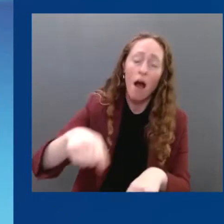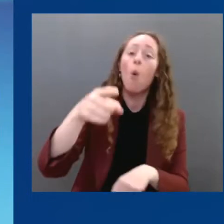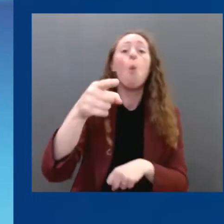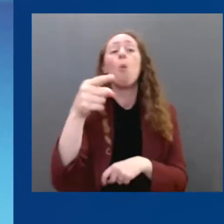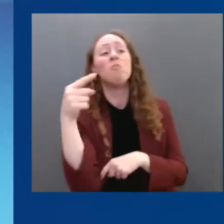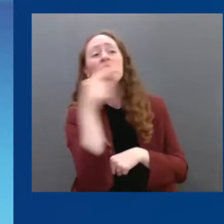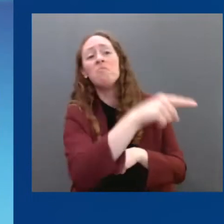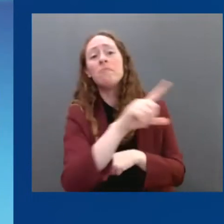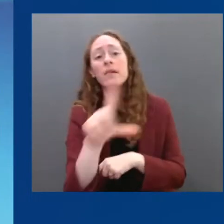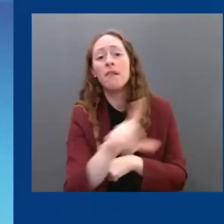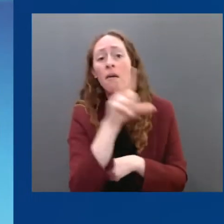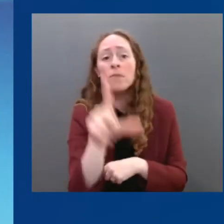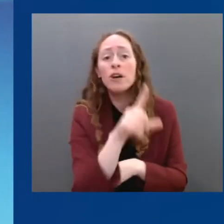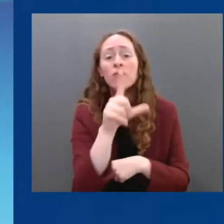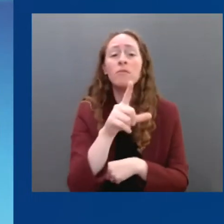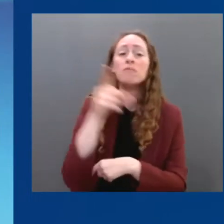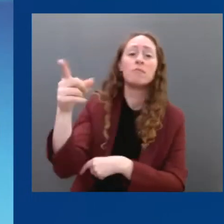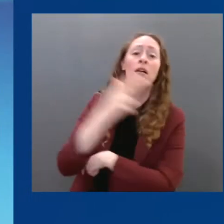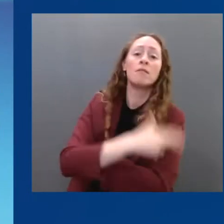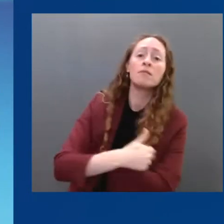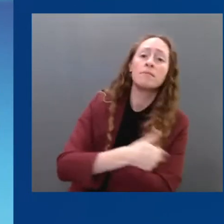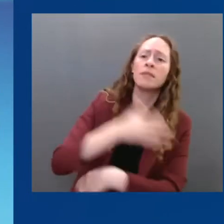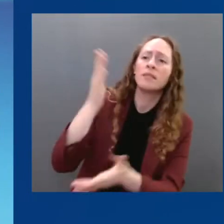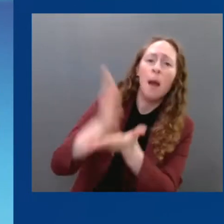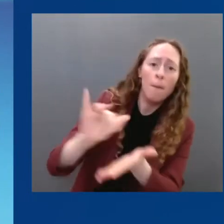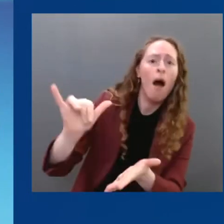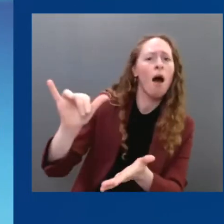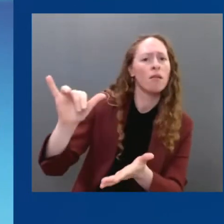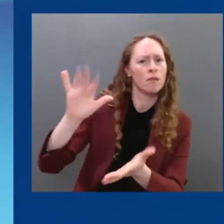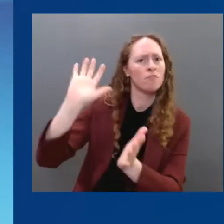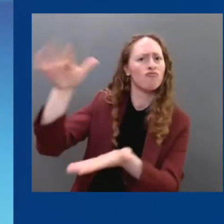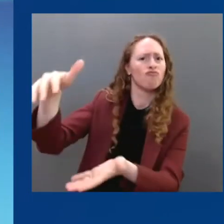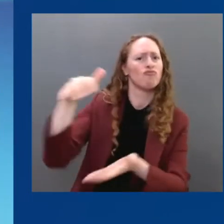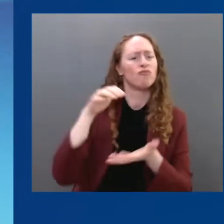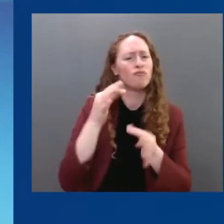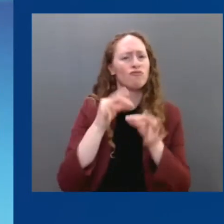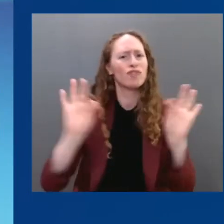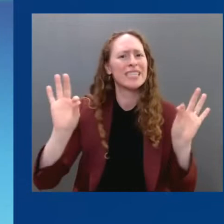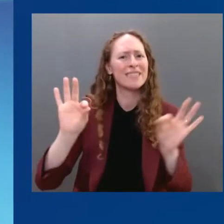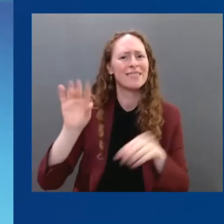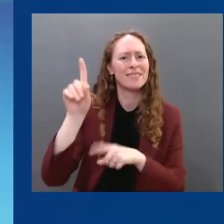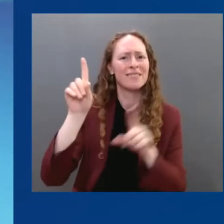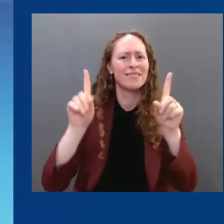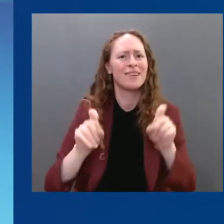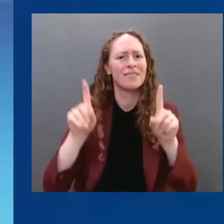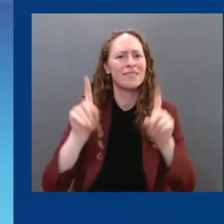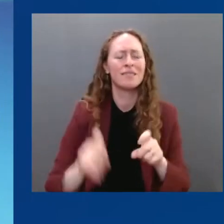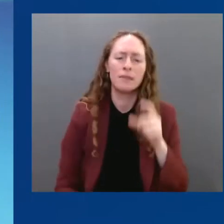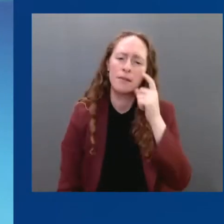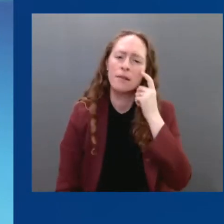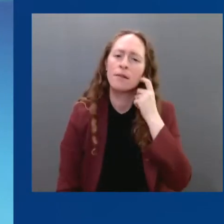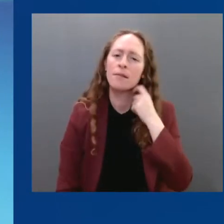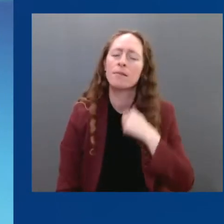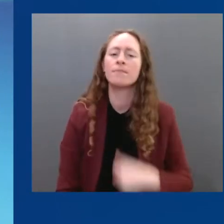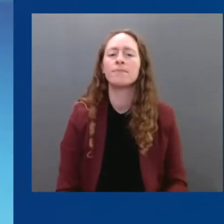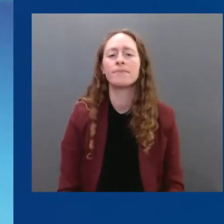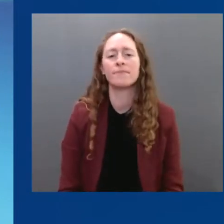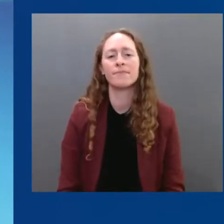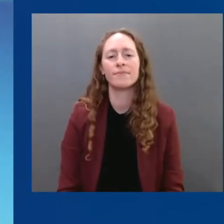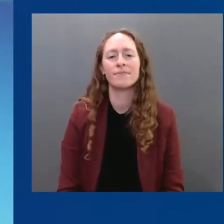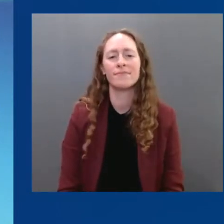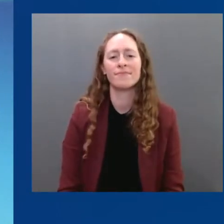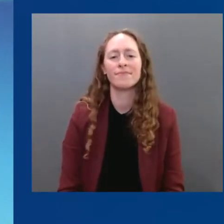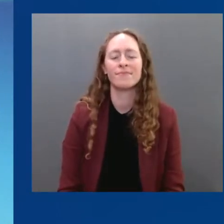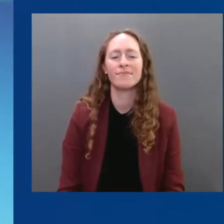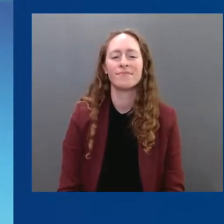helps prevent spread. Another thing that helps both prevent infections and spread is masks. There